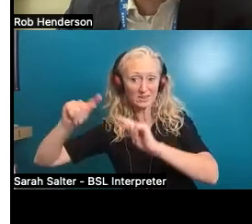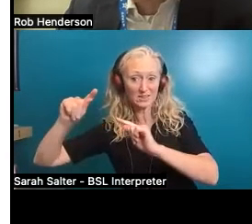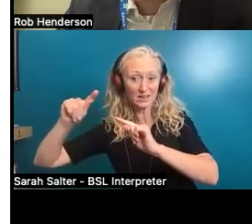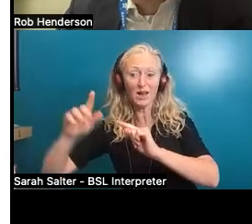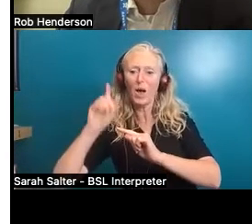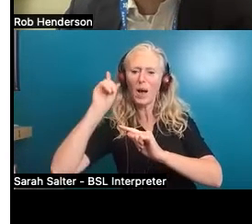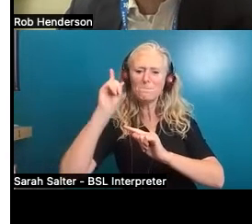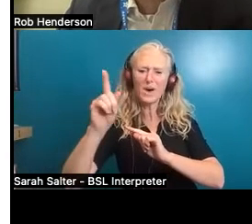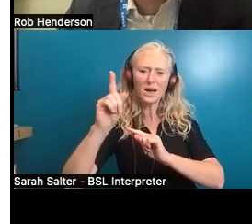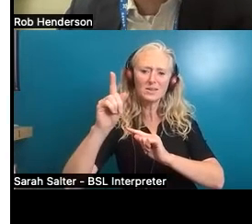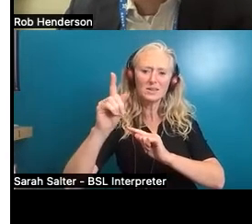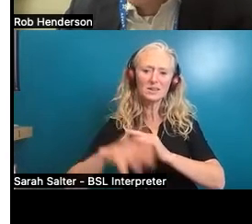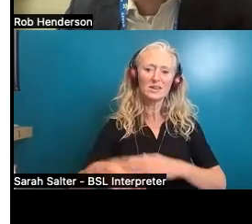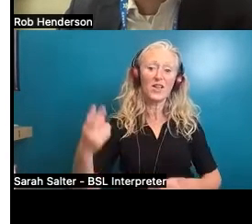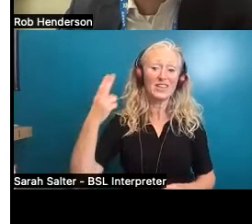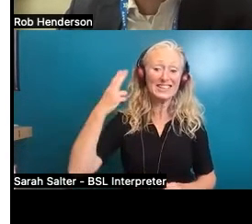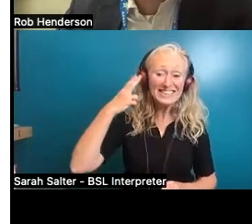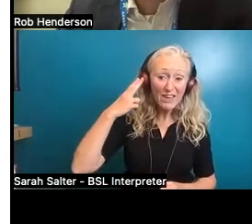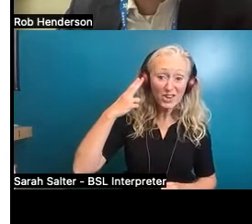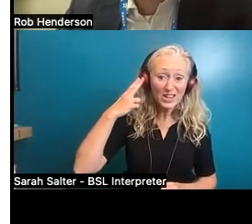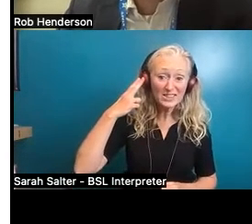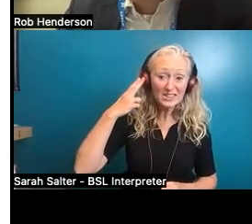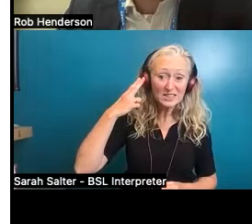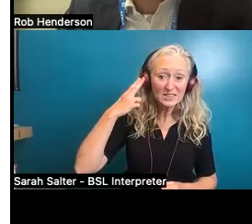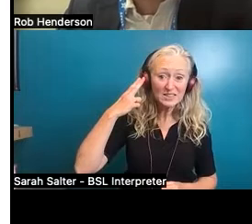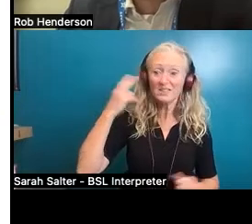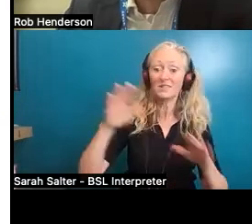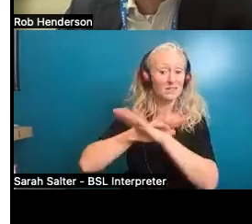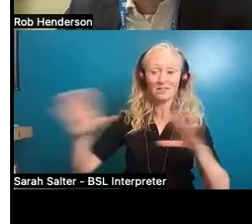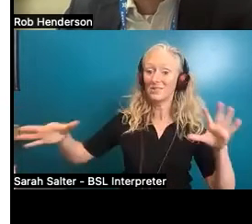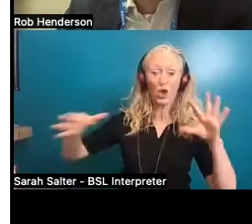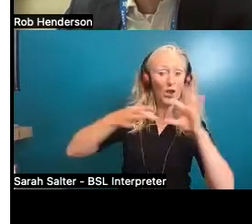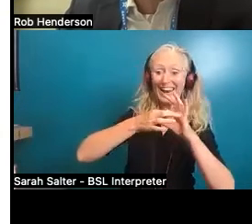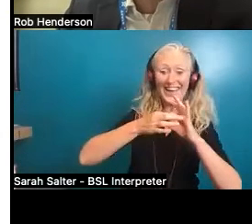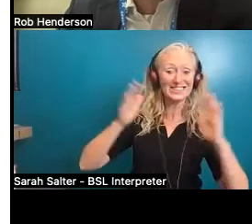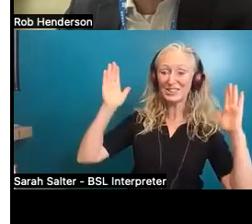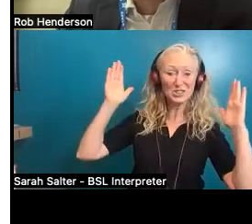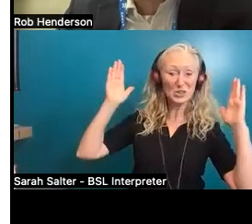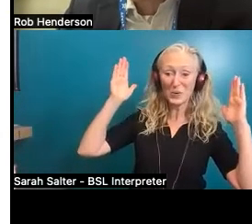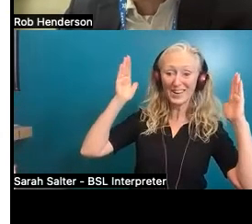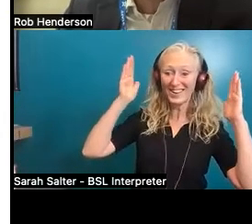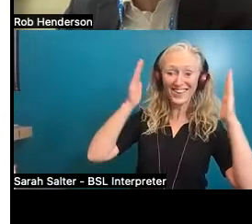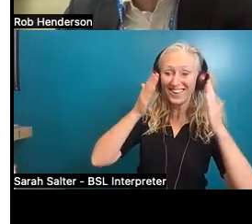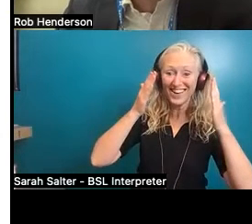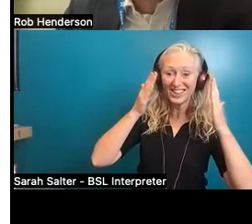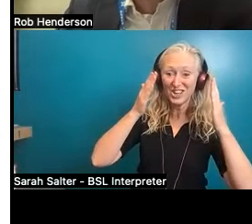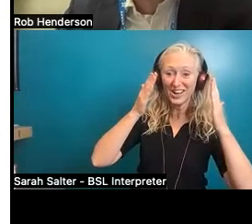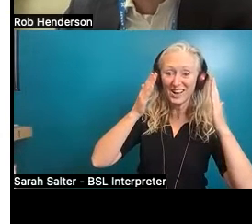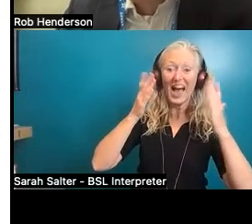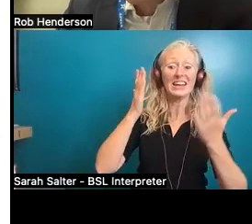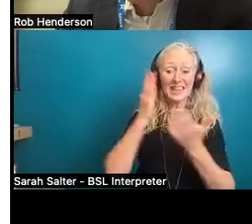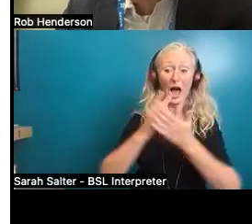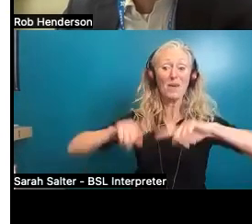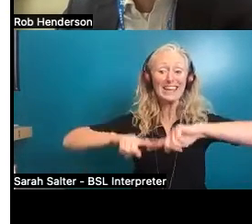of deafness and is entirely asymptomatic and will always be asymptomatic from the eye point of view because it isn't Usher syndrome at